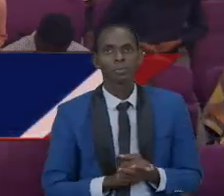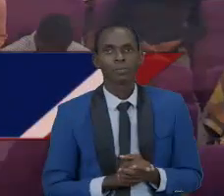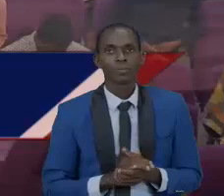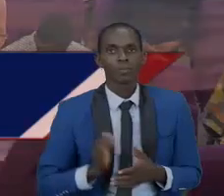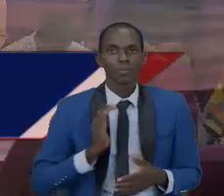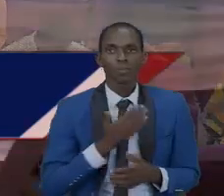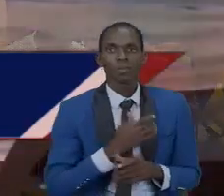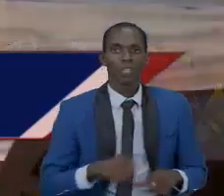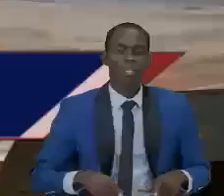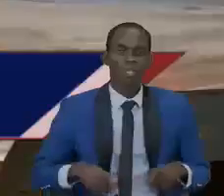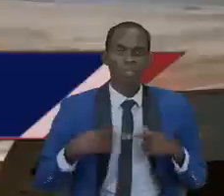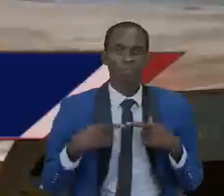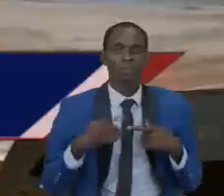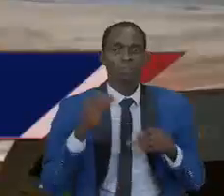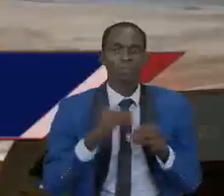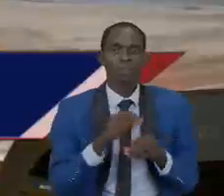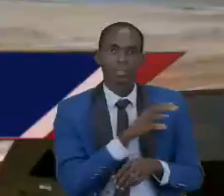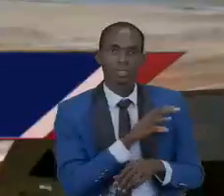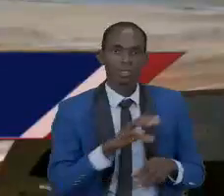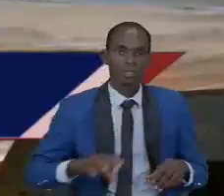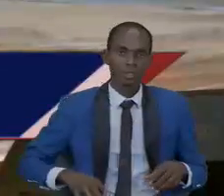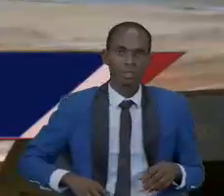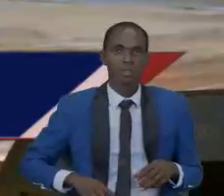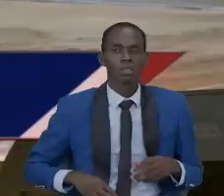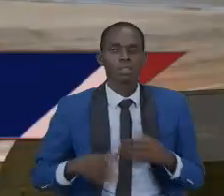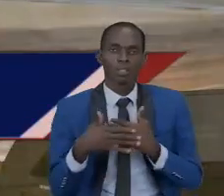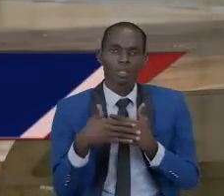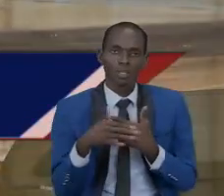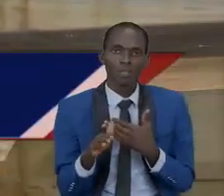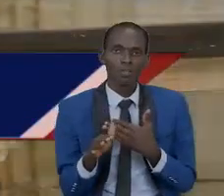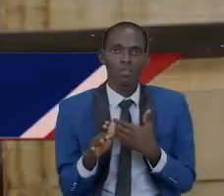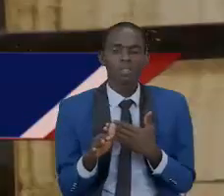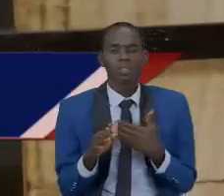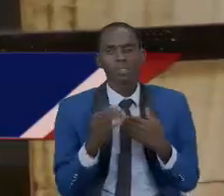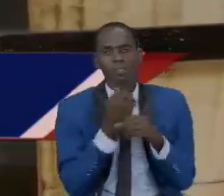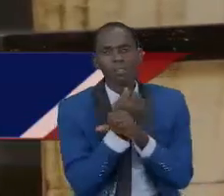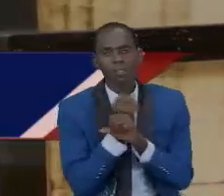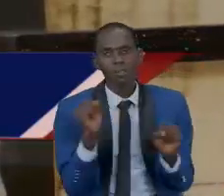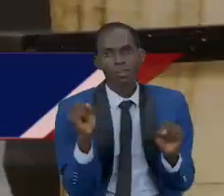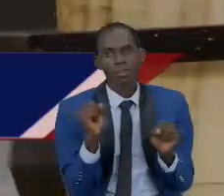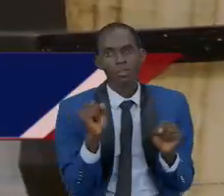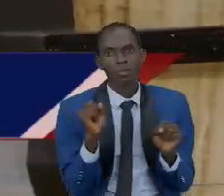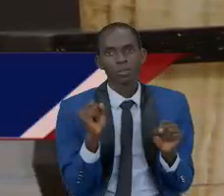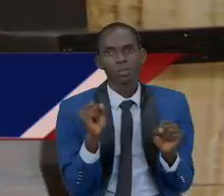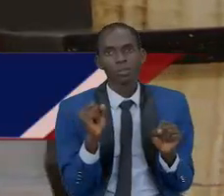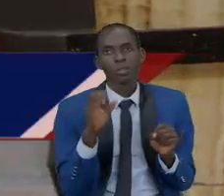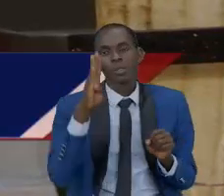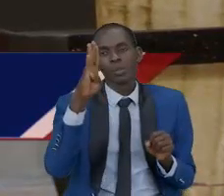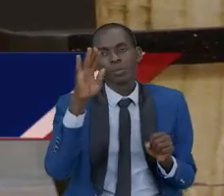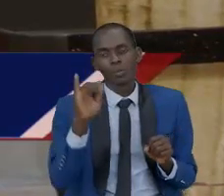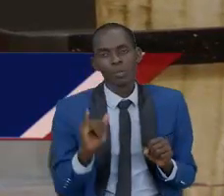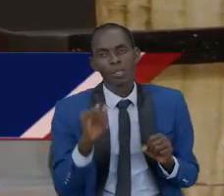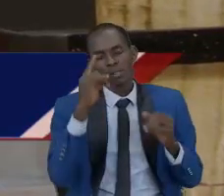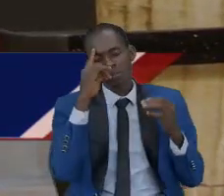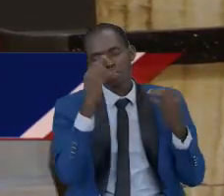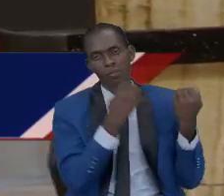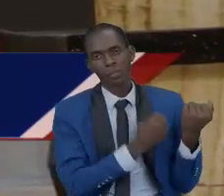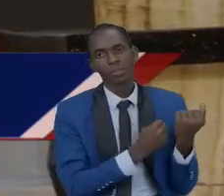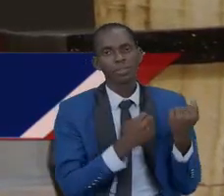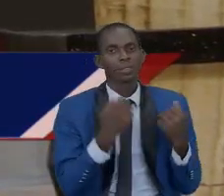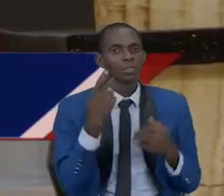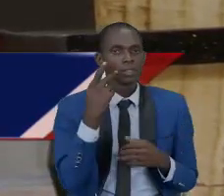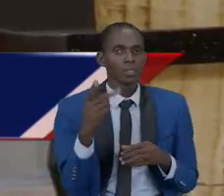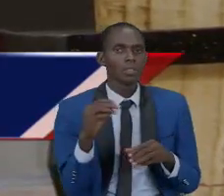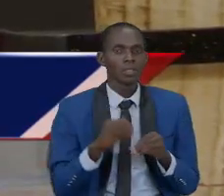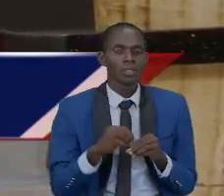our life in Christ after justification by faith or